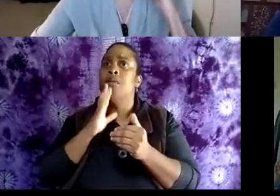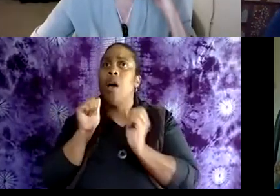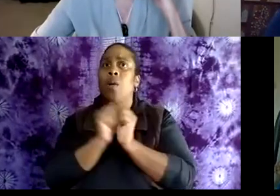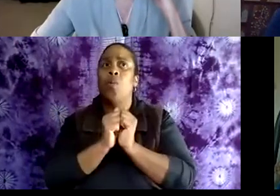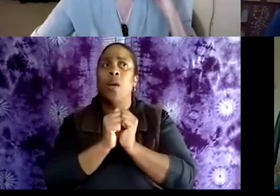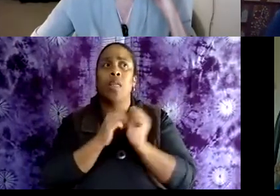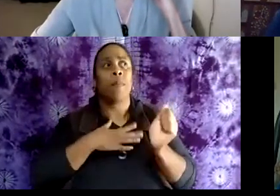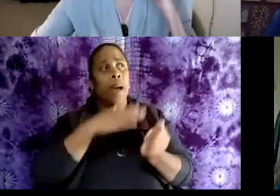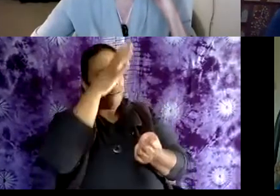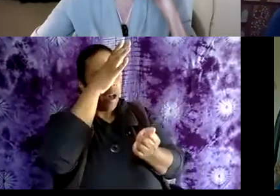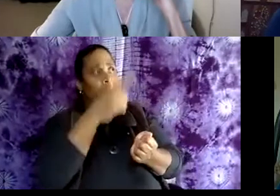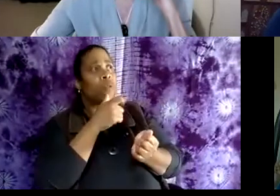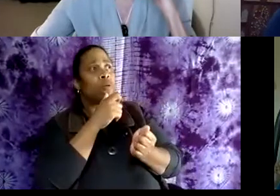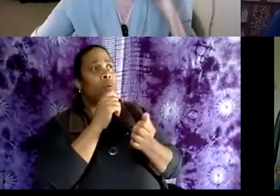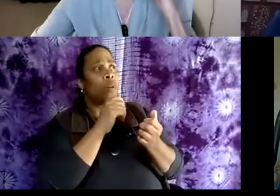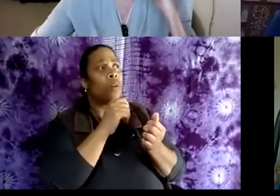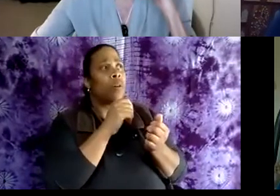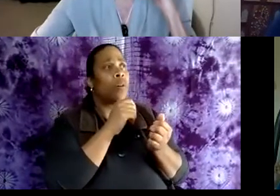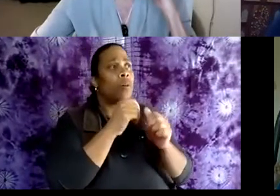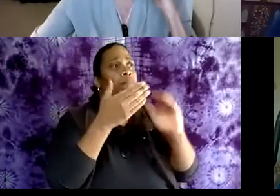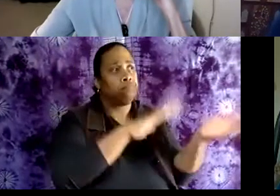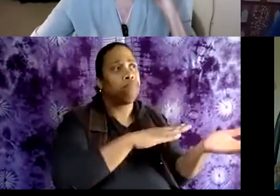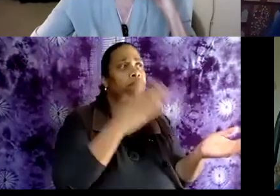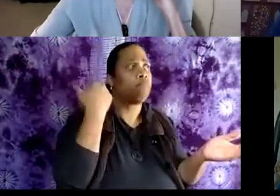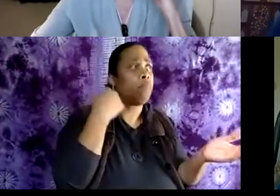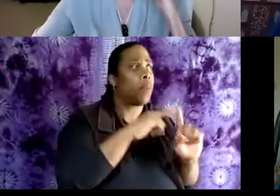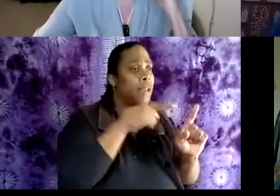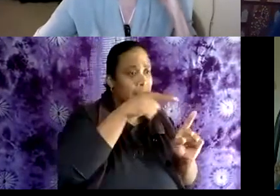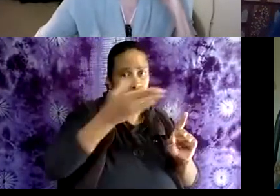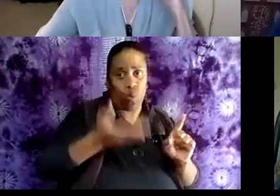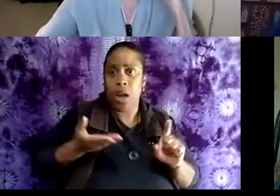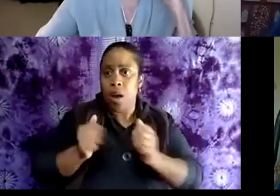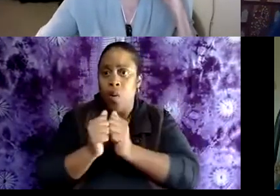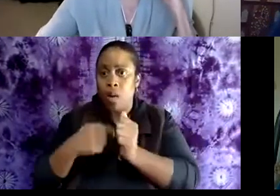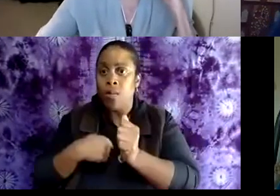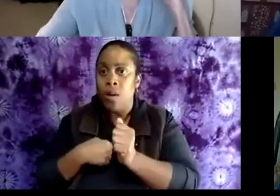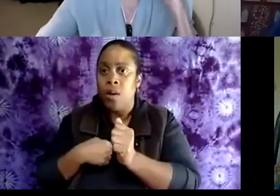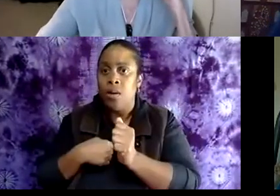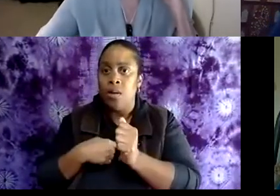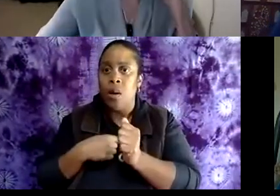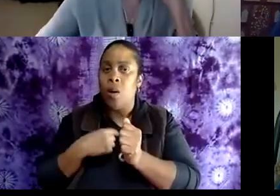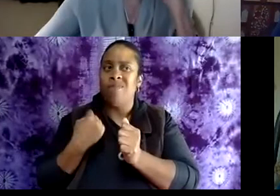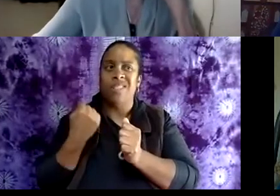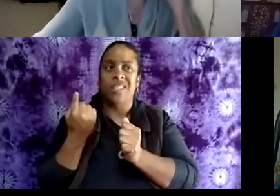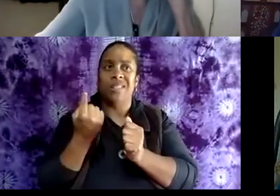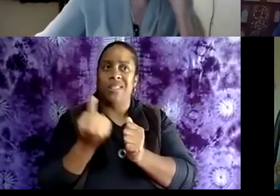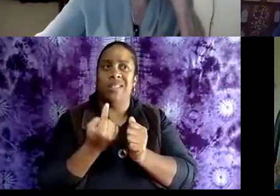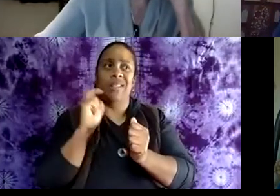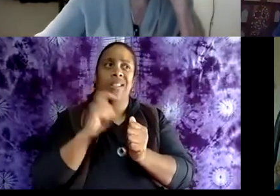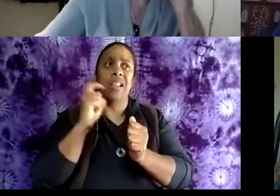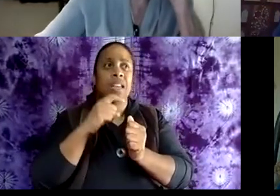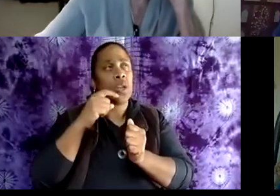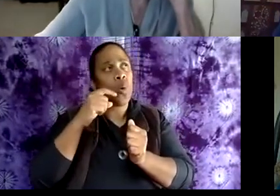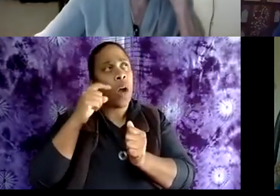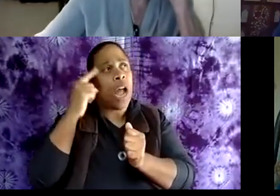passed away, then he's right here with me, right? So it's all a matter of just thinking, or desire to